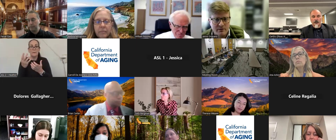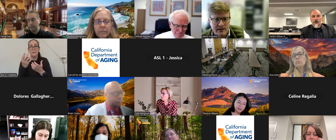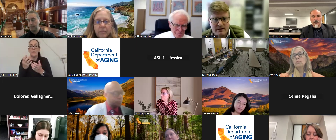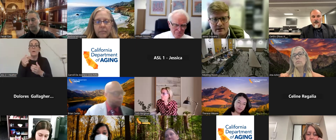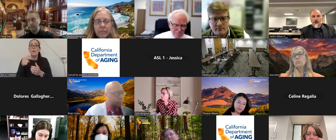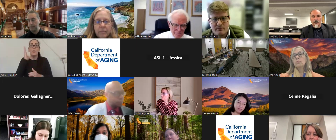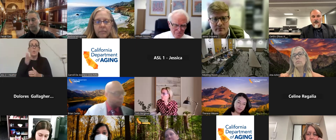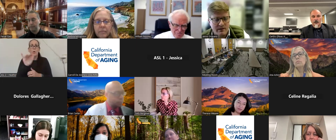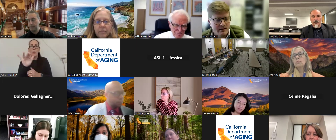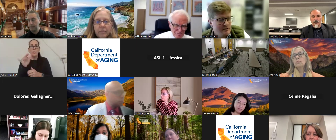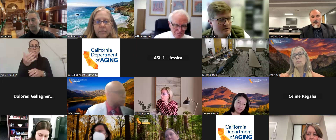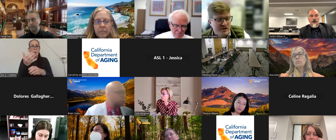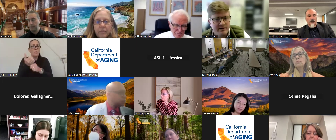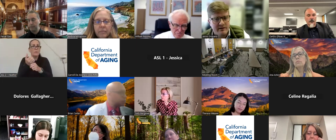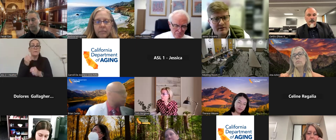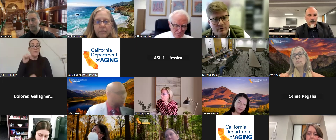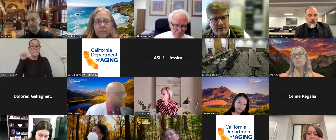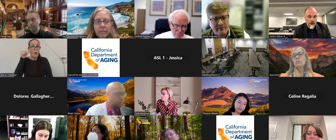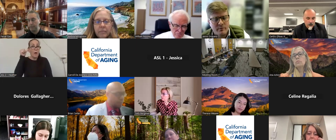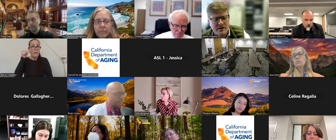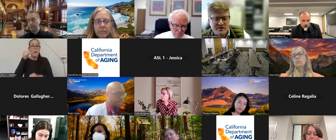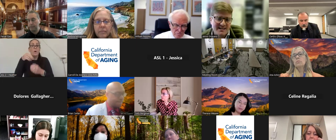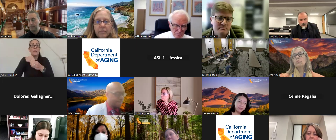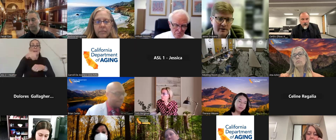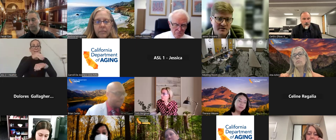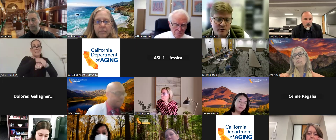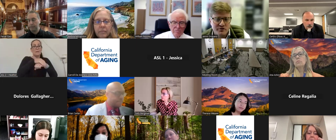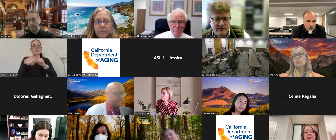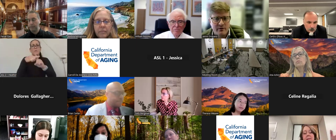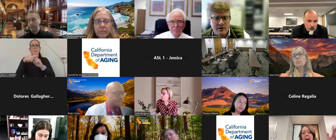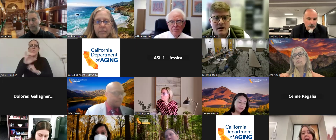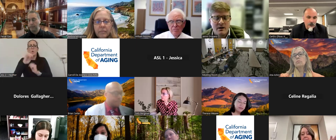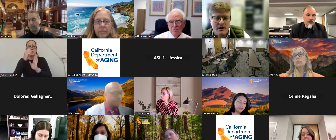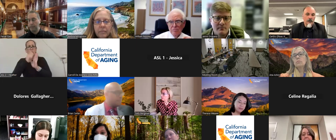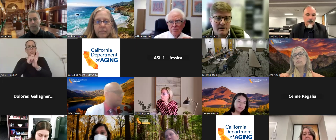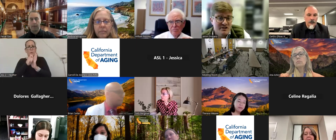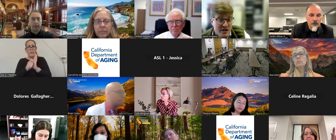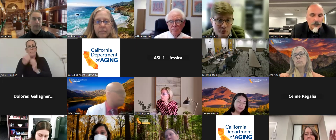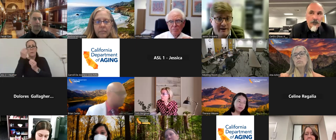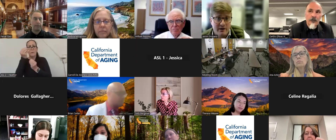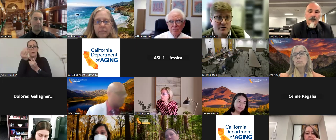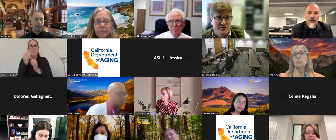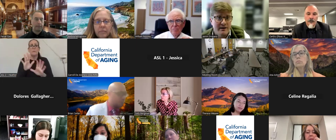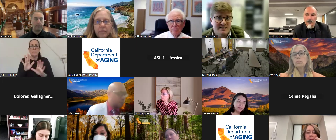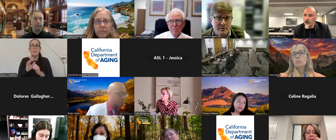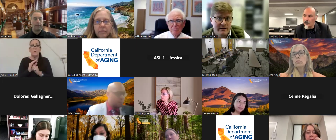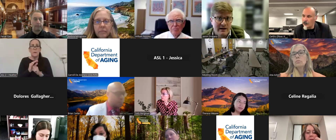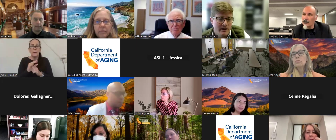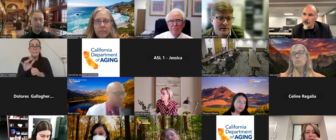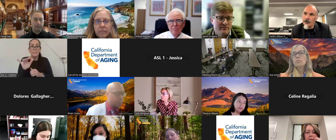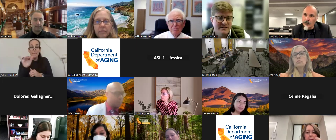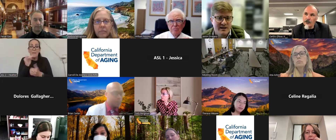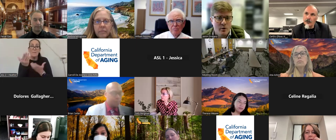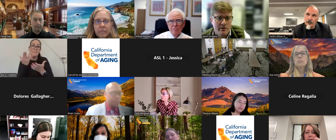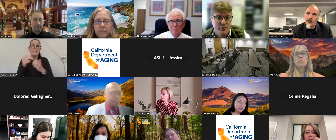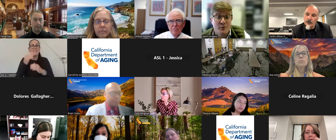audio in English and then the written information, which has some barriers, unfortunately, for educational barriers and accessibility in that way.